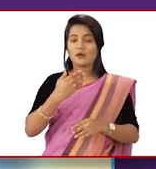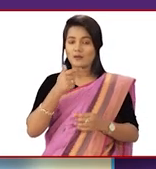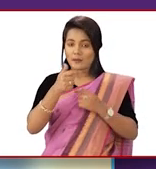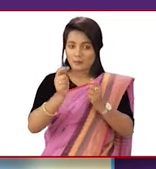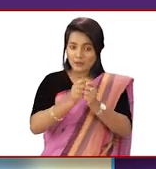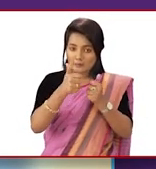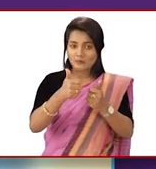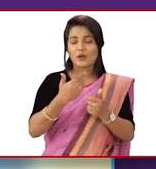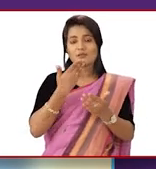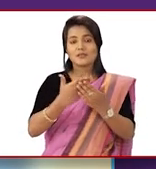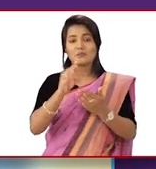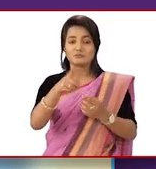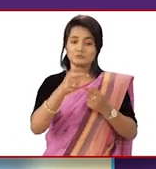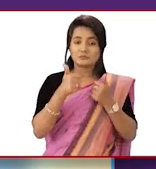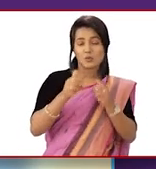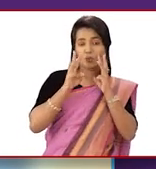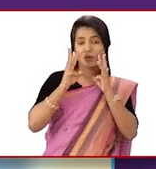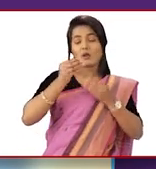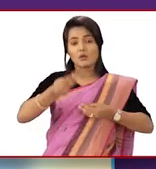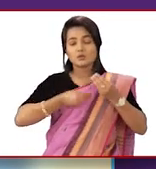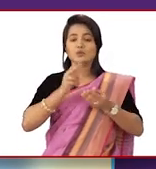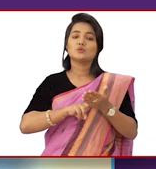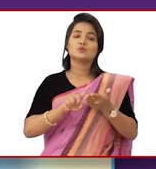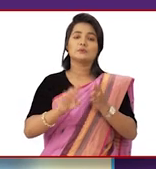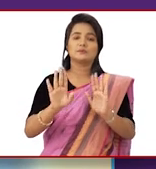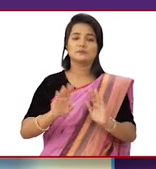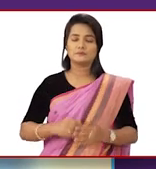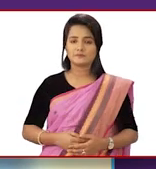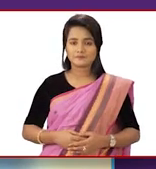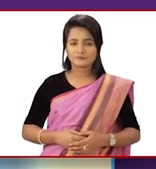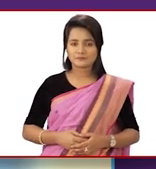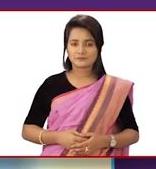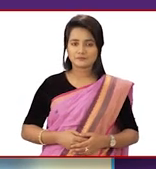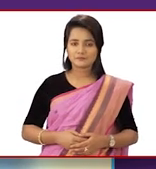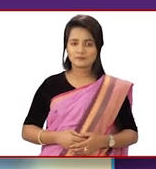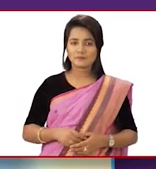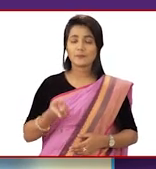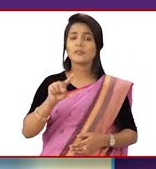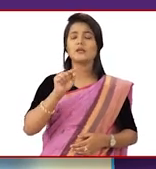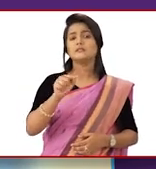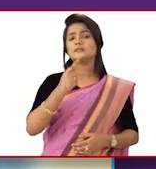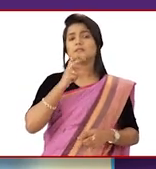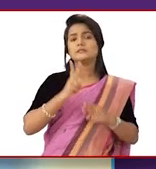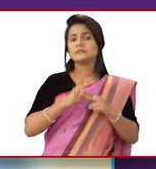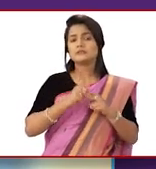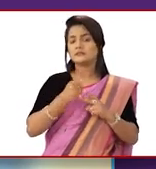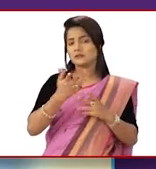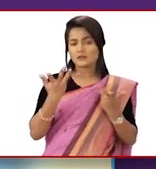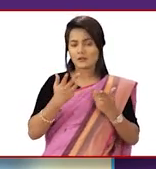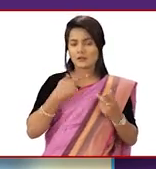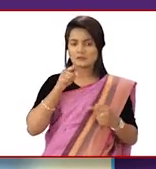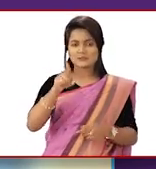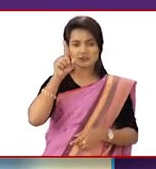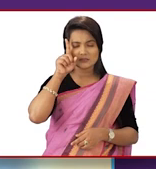So that is what I think. Add a small thing to that. The reason why I asked about the